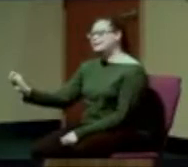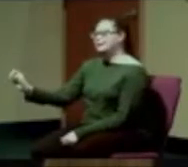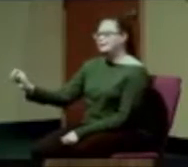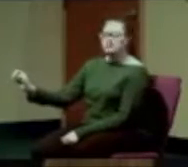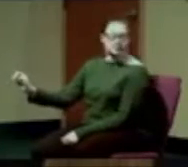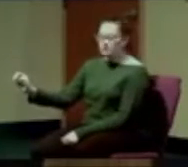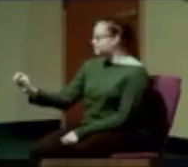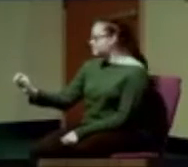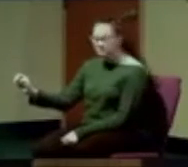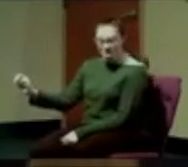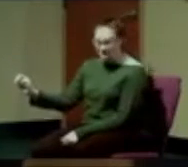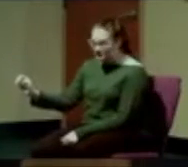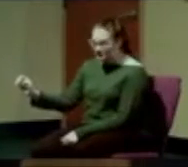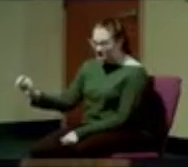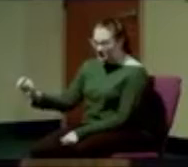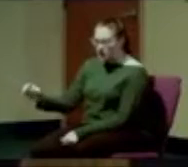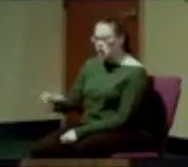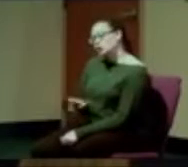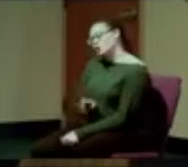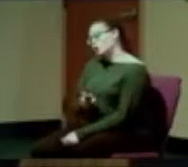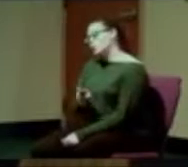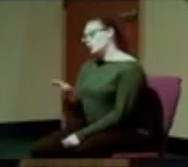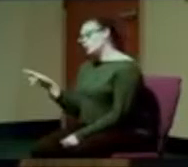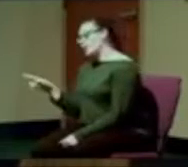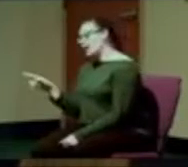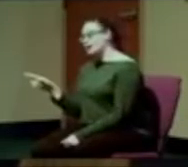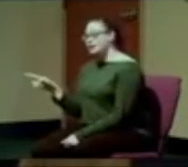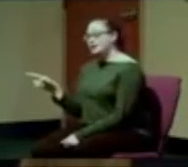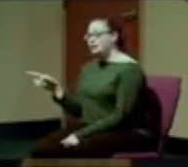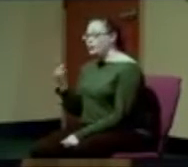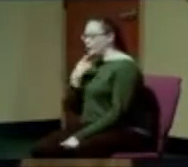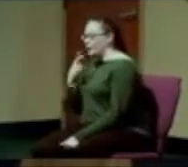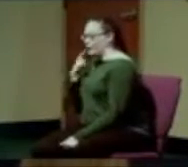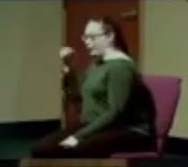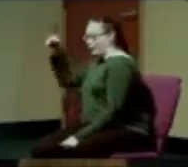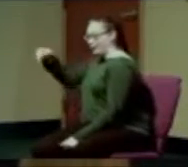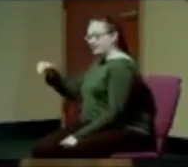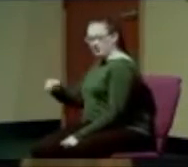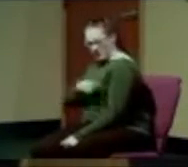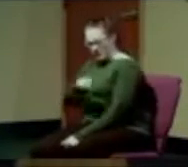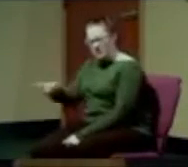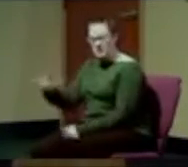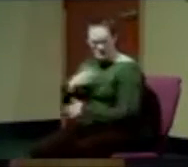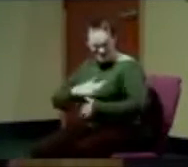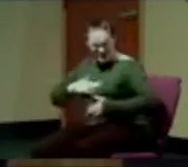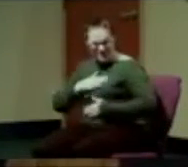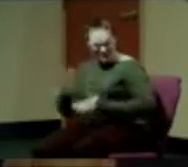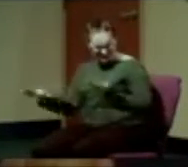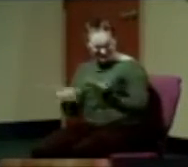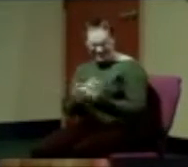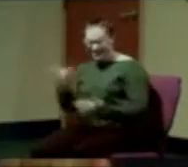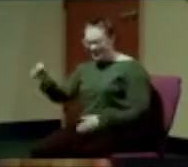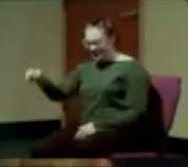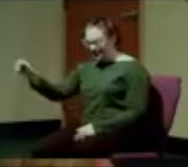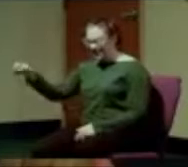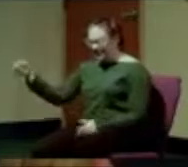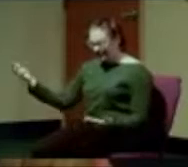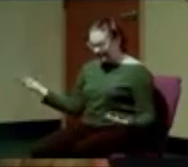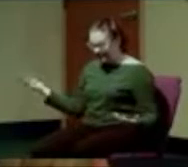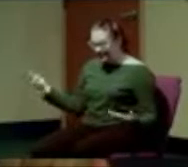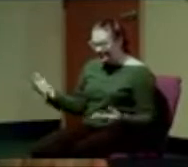turn right where the Jack in the Box is. How many of you appreciate the new? Amen. Come on. Yes, indeed.